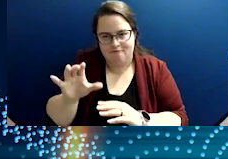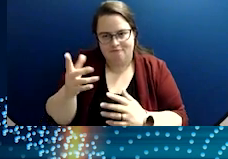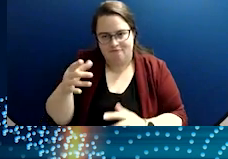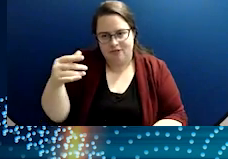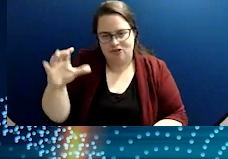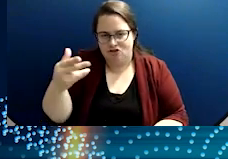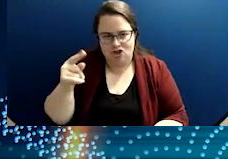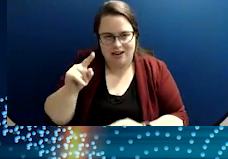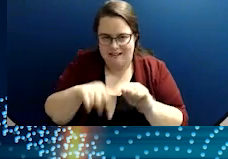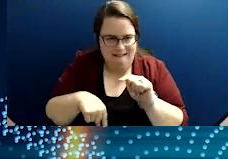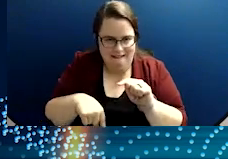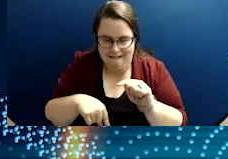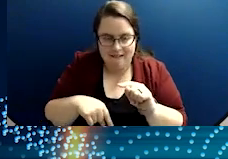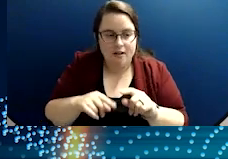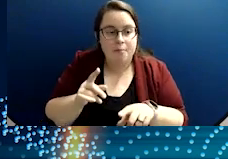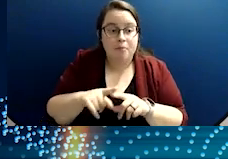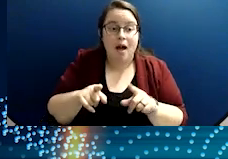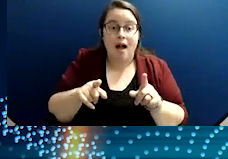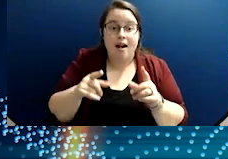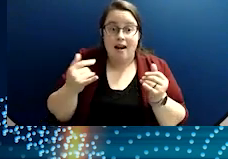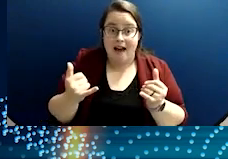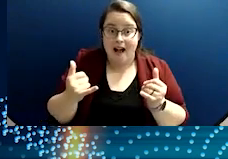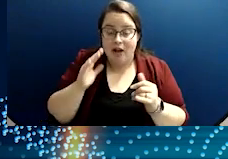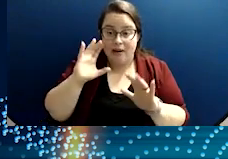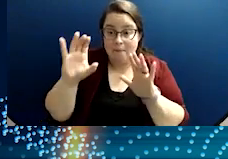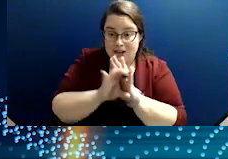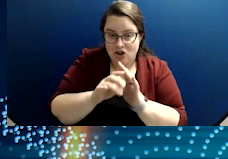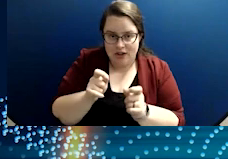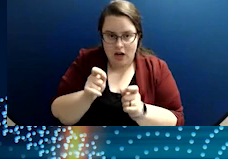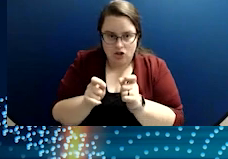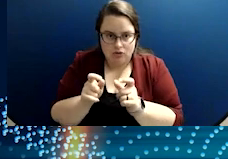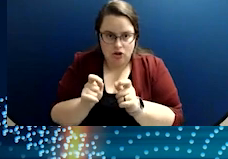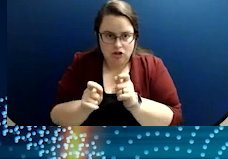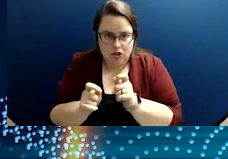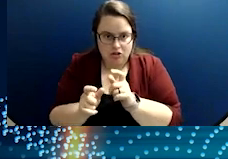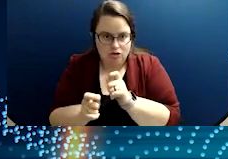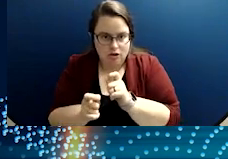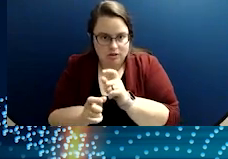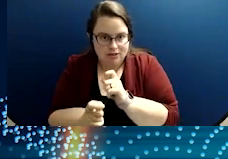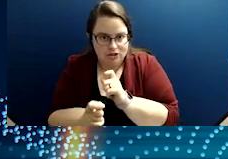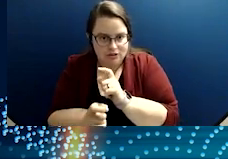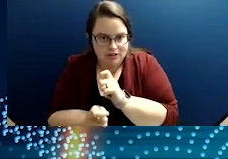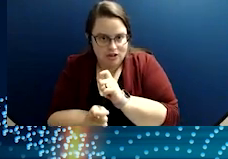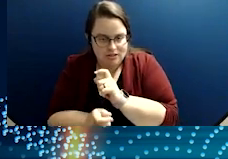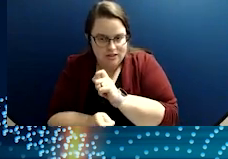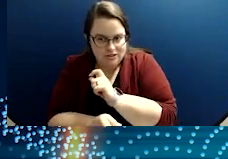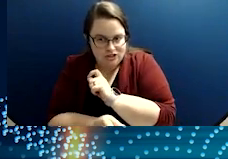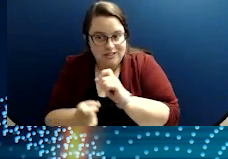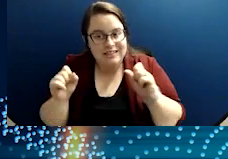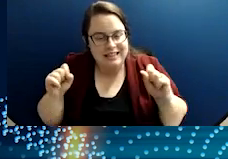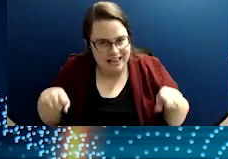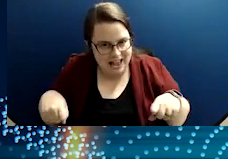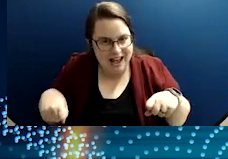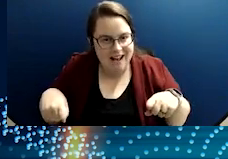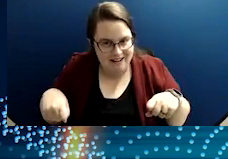one picture. But now you can spit out the one picture and then you can have it adjust little pieces of it. And part of what I because that other one with the rainbow pineapple, the reason I